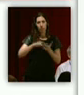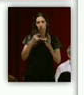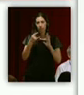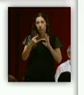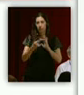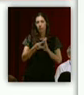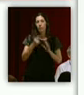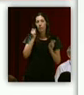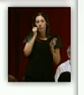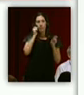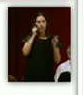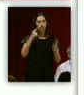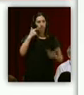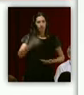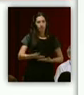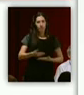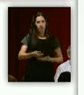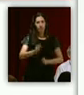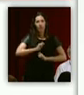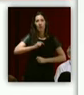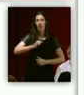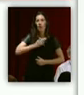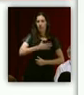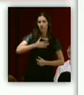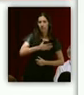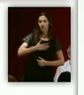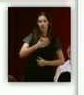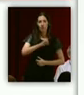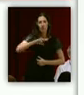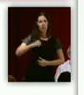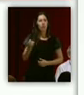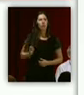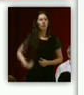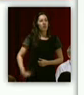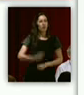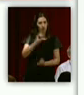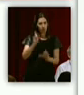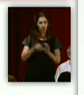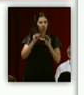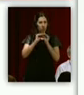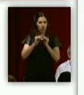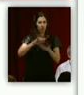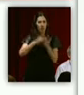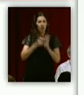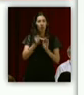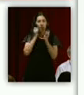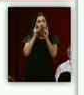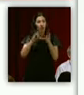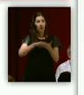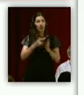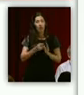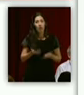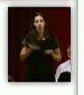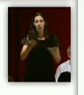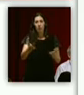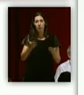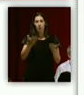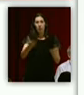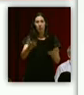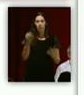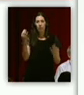we tested it. You can see that there's a lot of personal and professional satisfaction in doing projects like this, because you